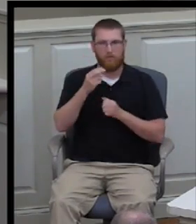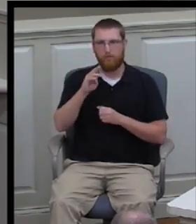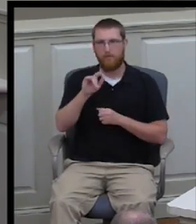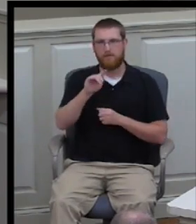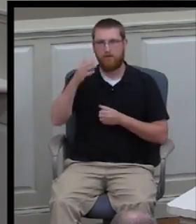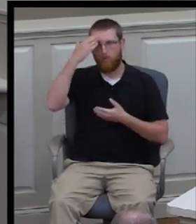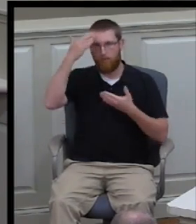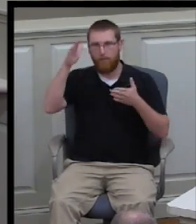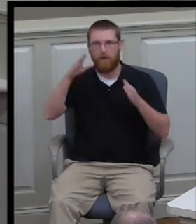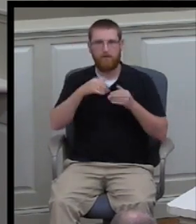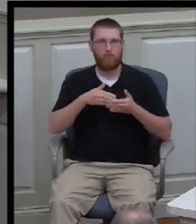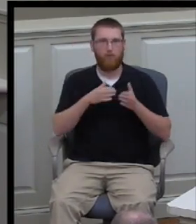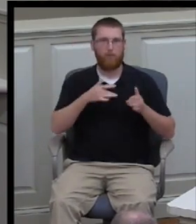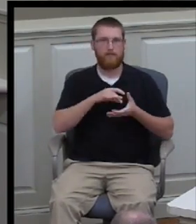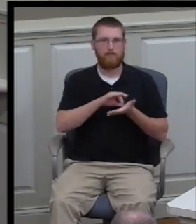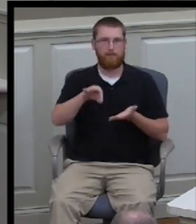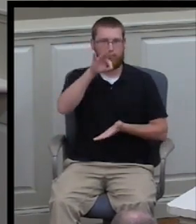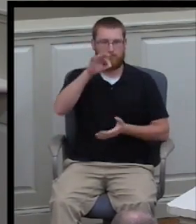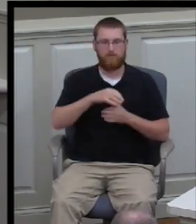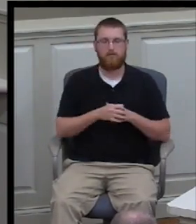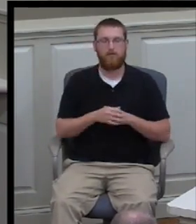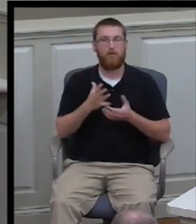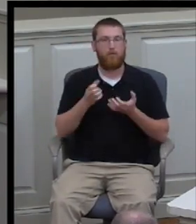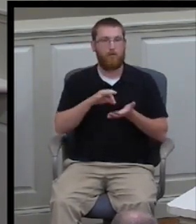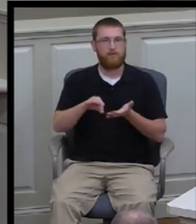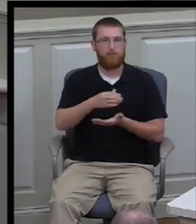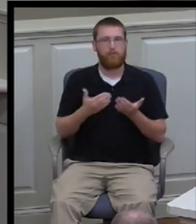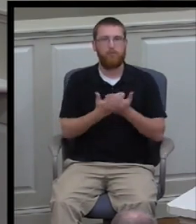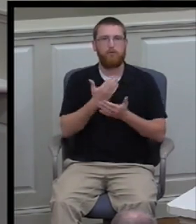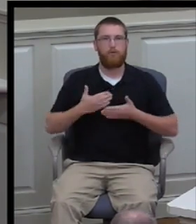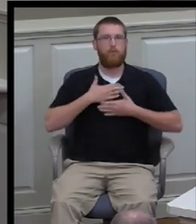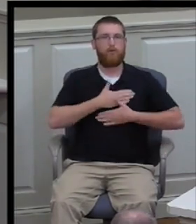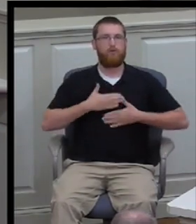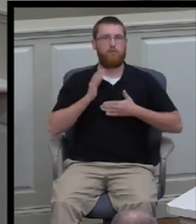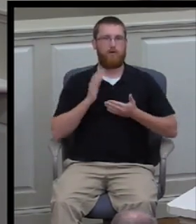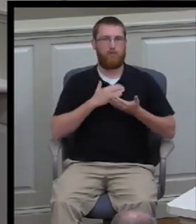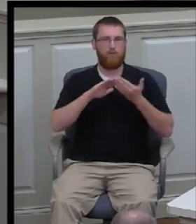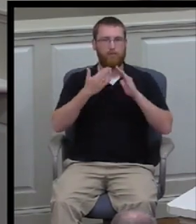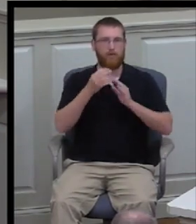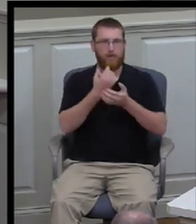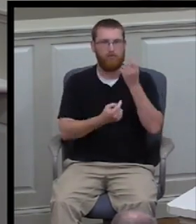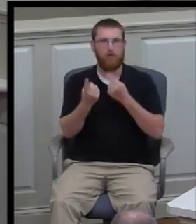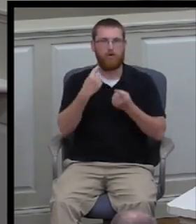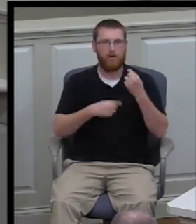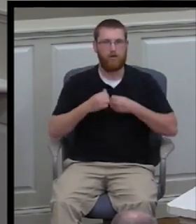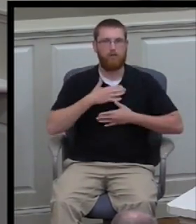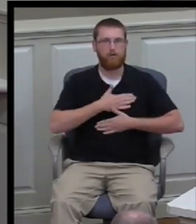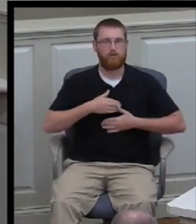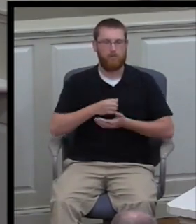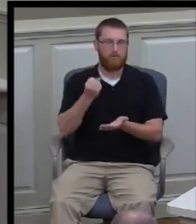and spirits. Renew our spirits to appreciate the joy of helping to build a community worthy of the human person. In your goodness and love,